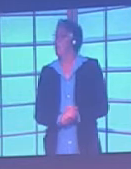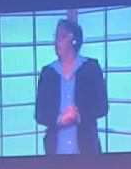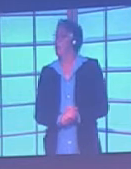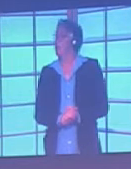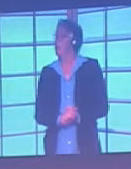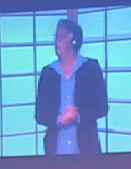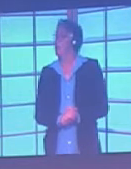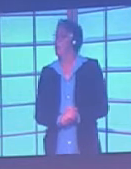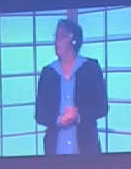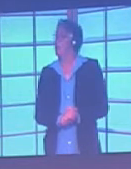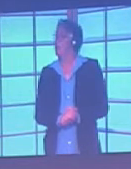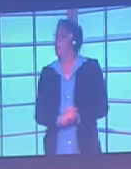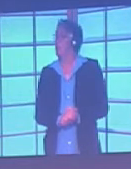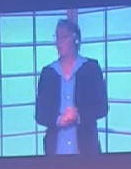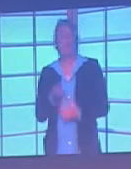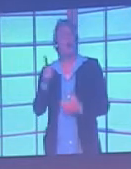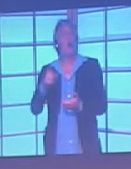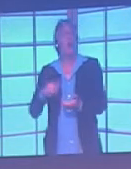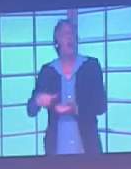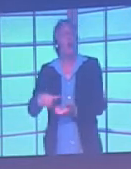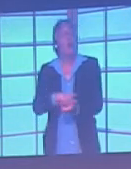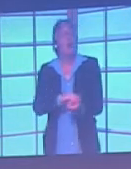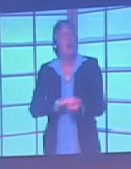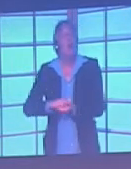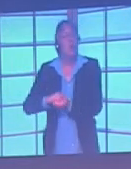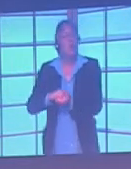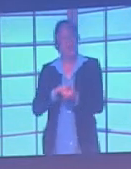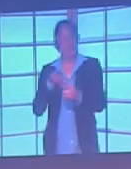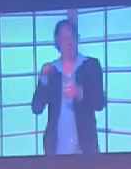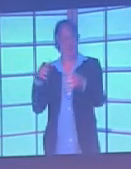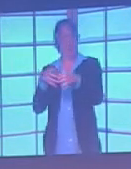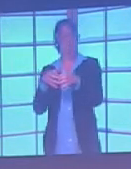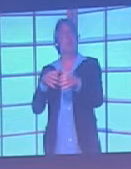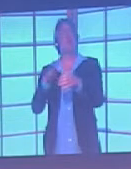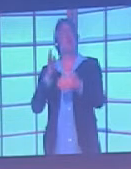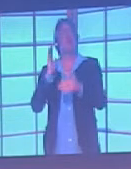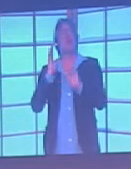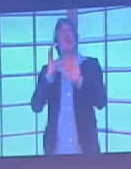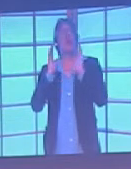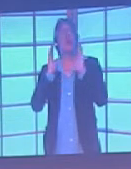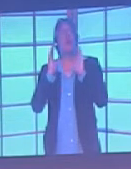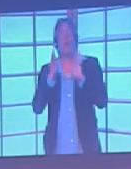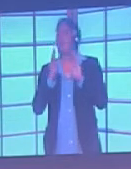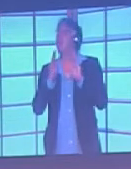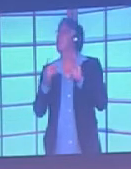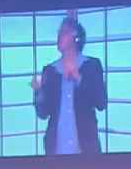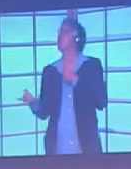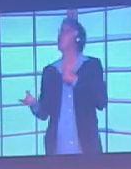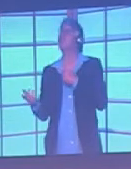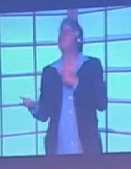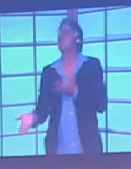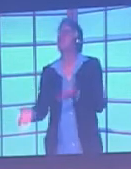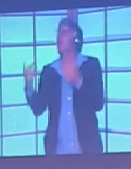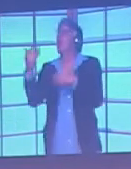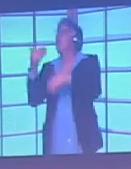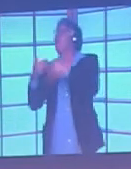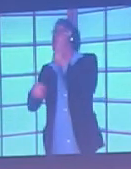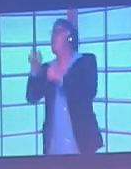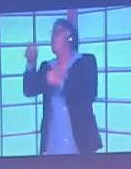be organized every disabled supporter association, and we set